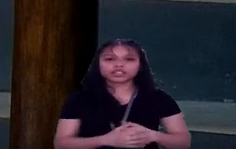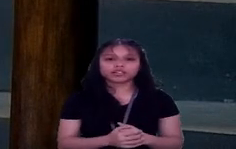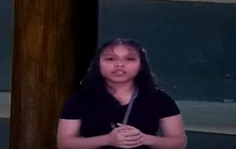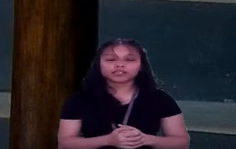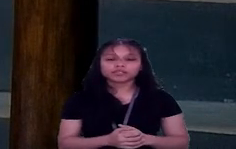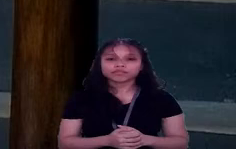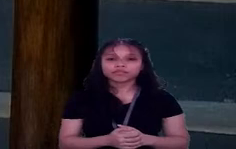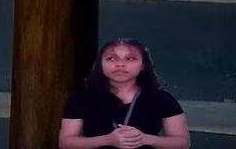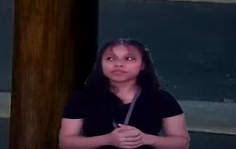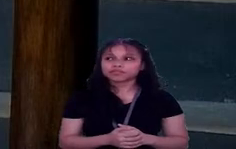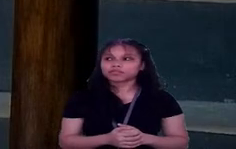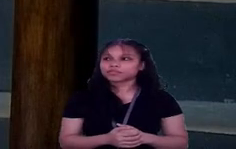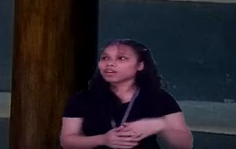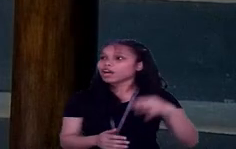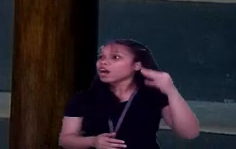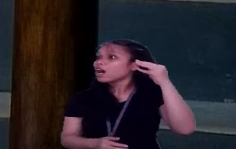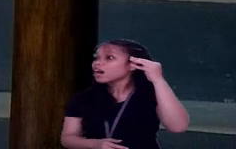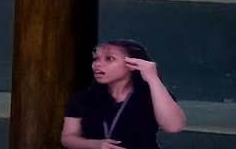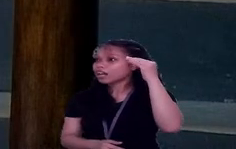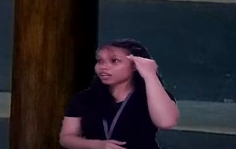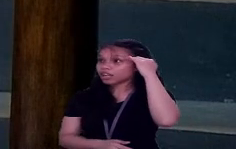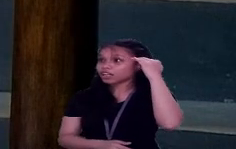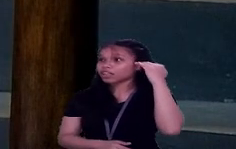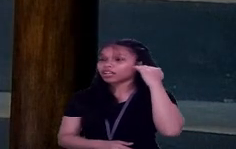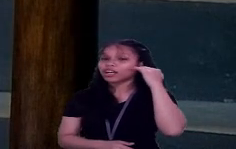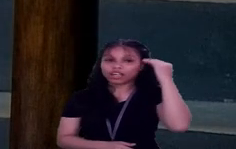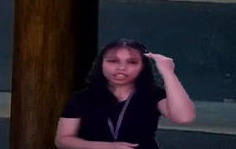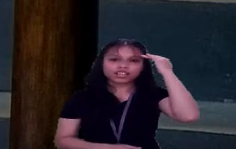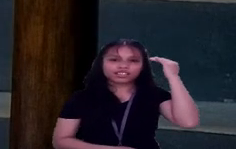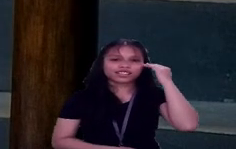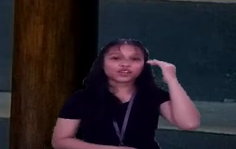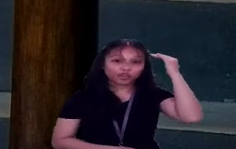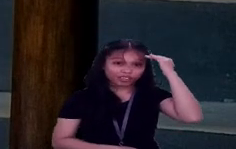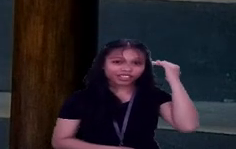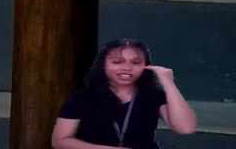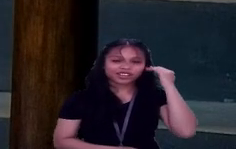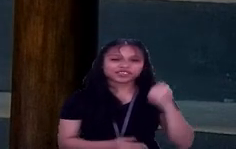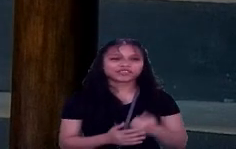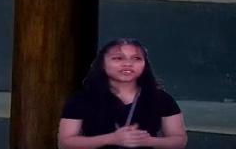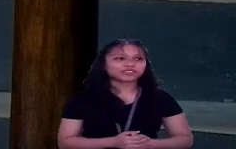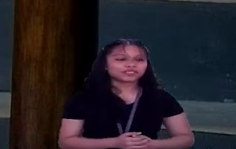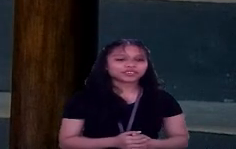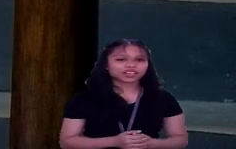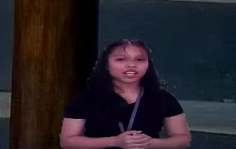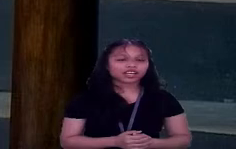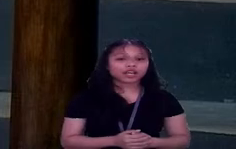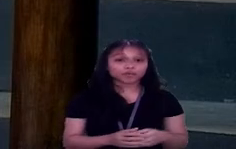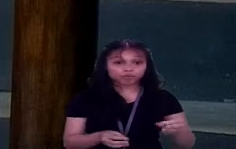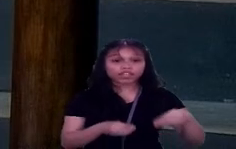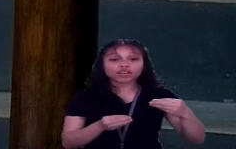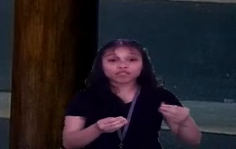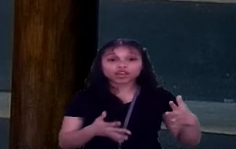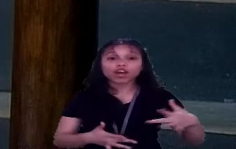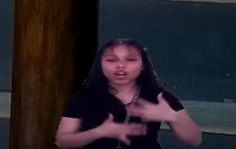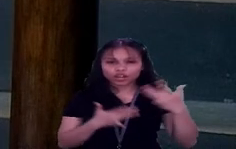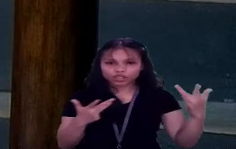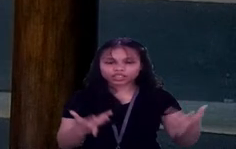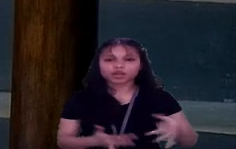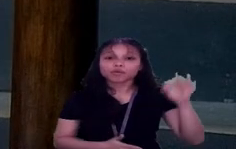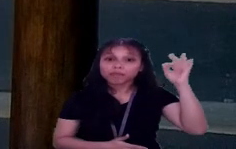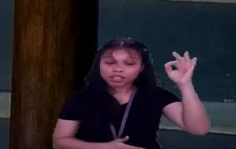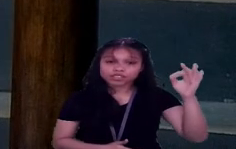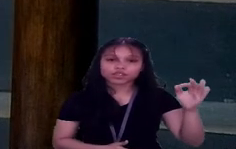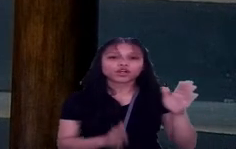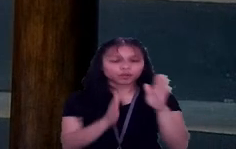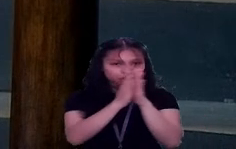the restricted area in the north. It was placed in the heart of my pastor that I was been praying for